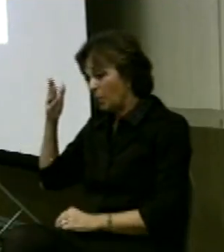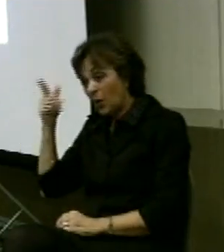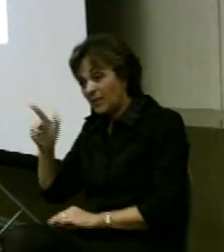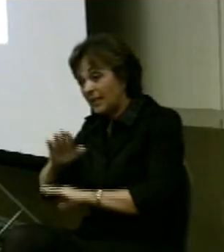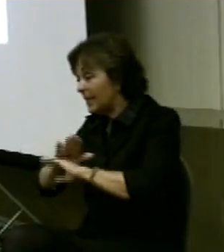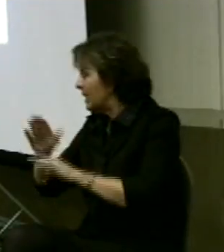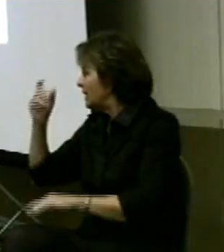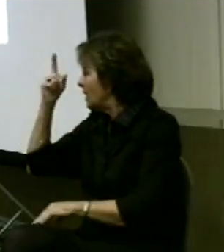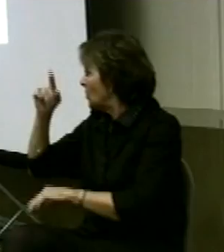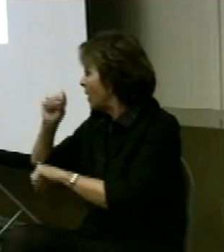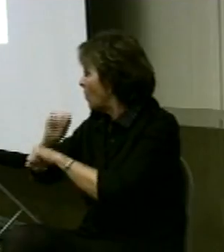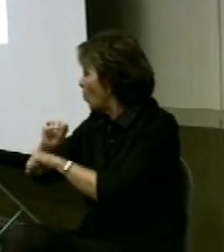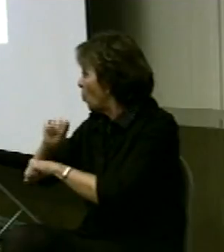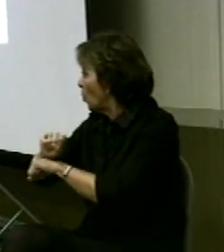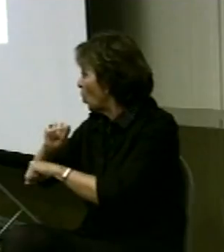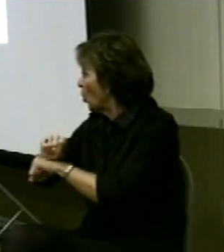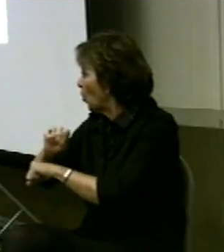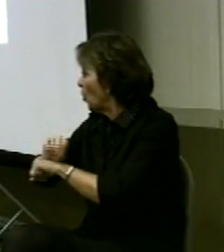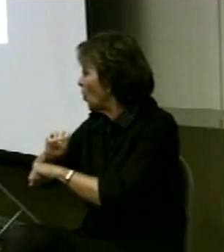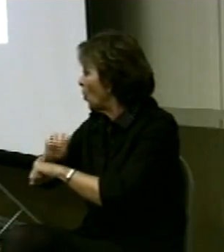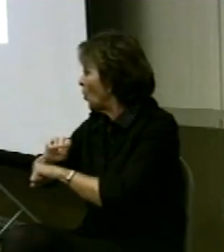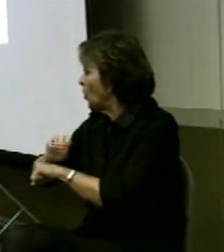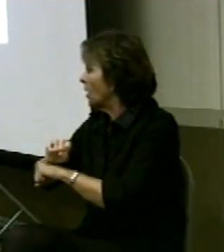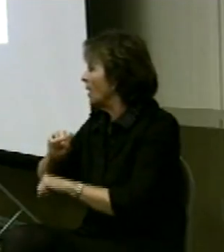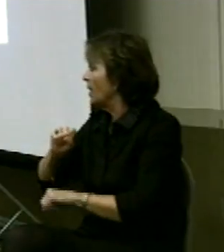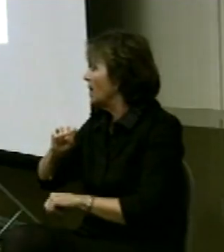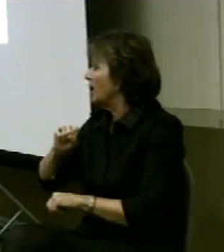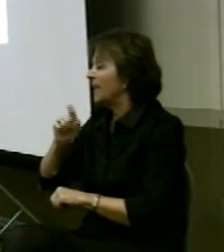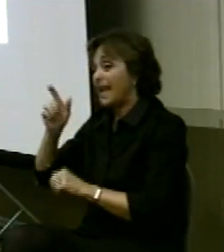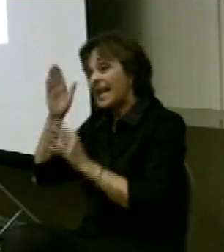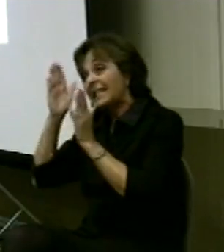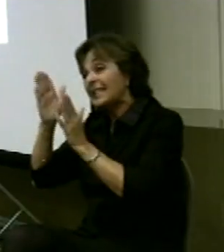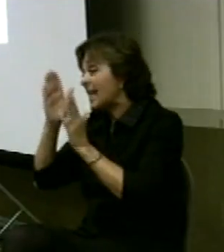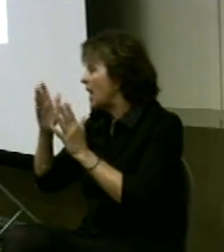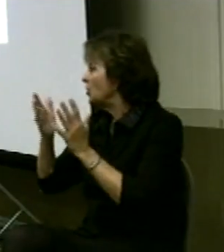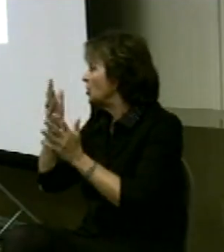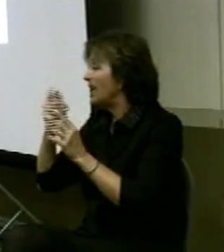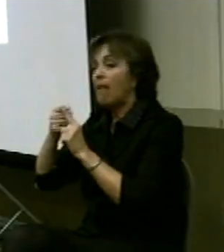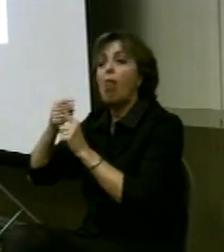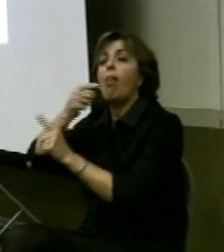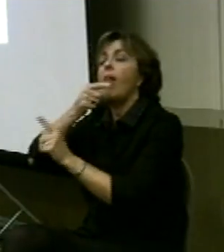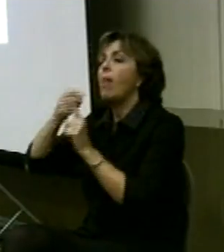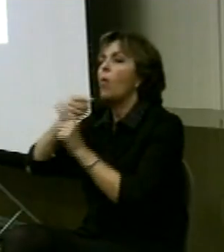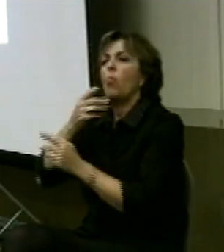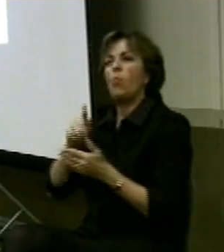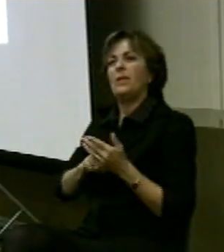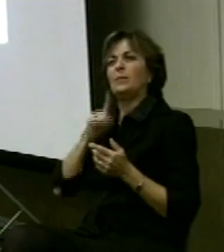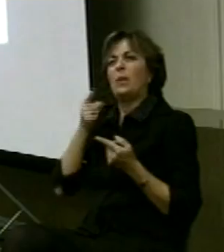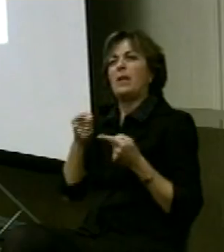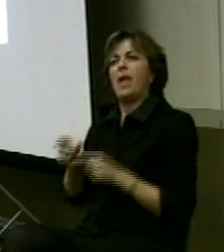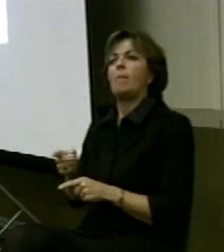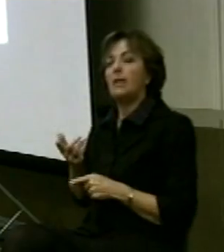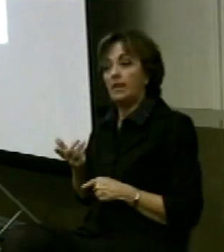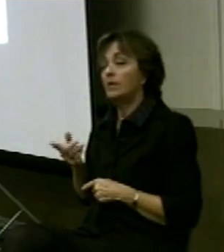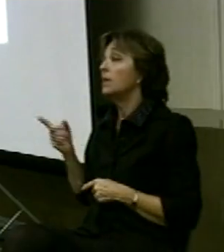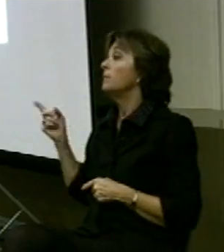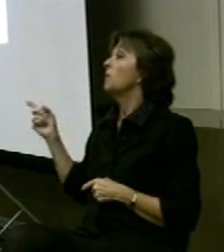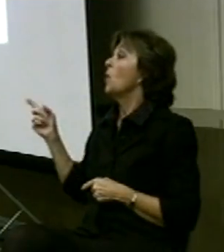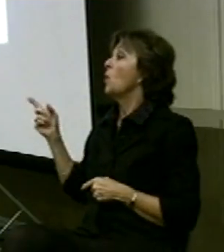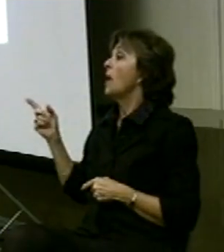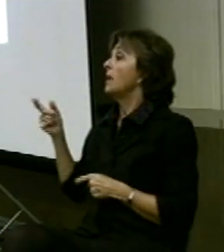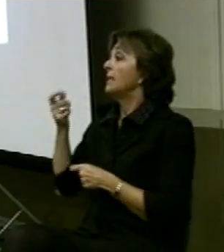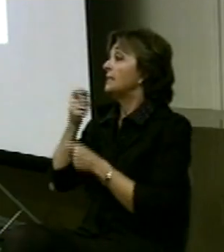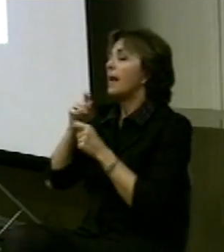understanding the work? Is that he's just, his attention is going someplace? What's really going on? Okay, so instead of